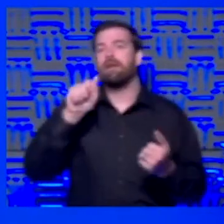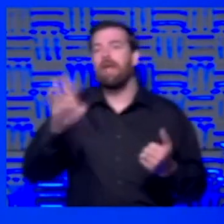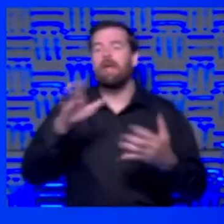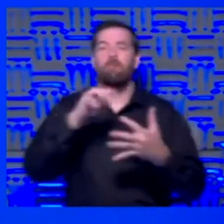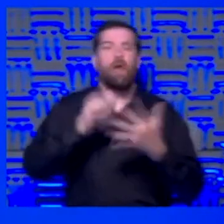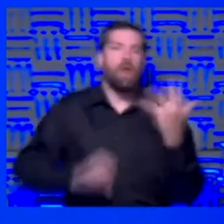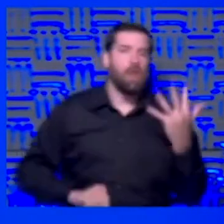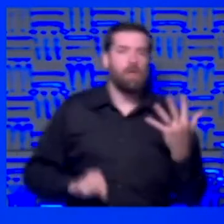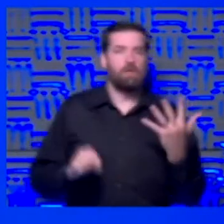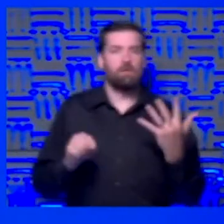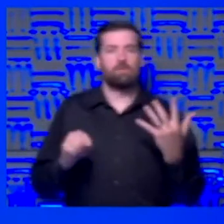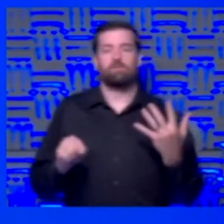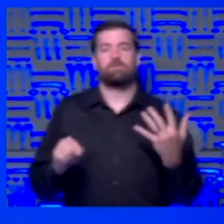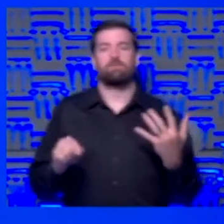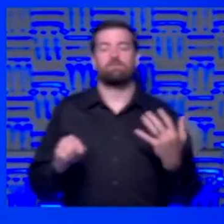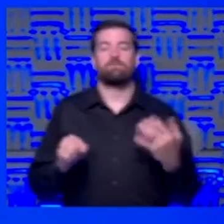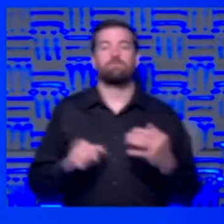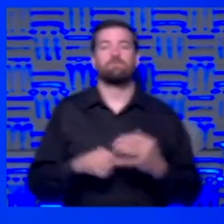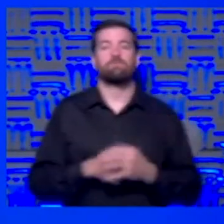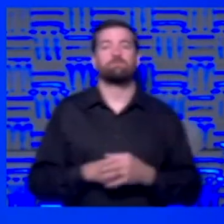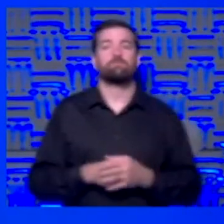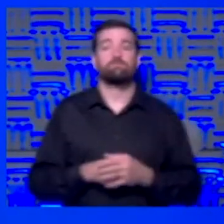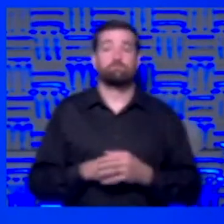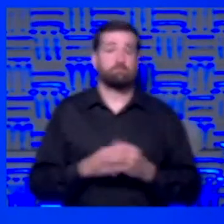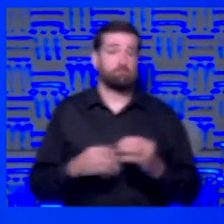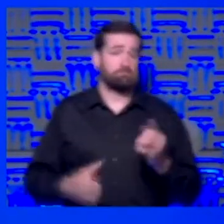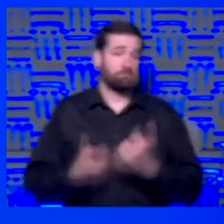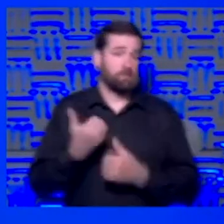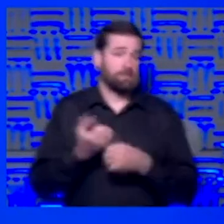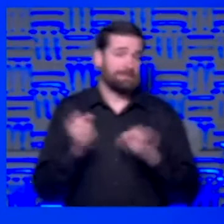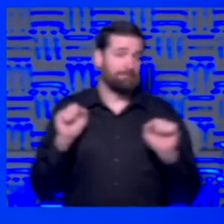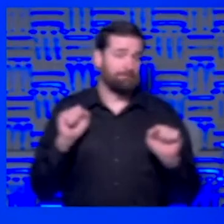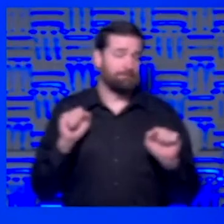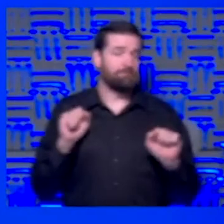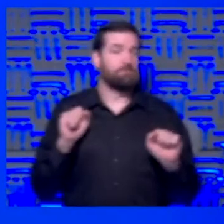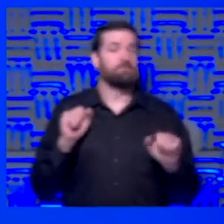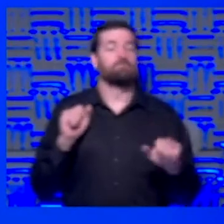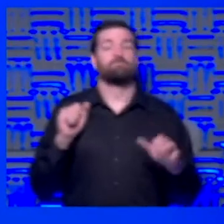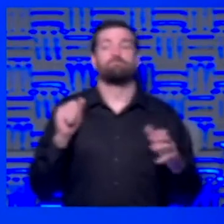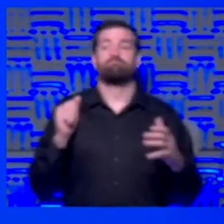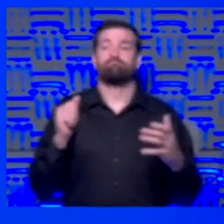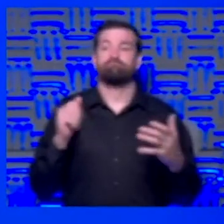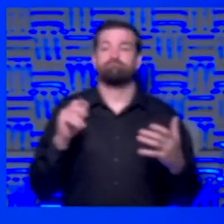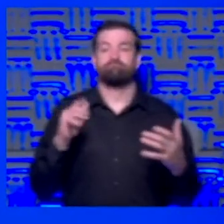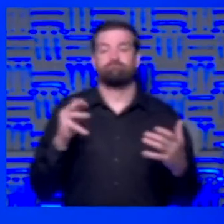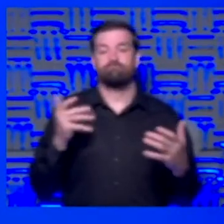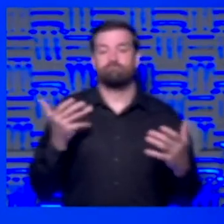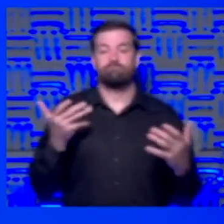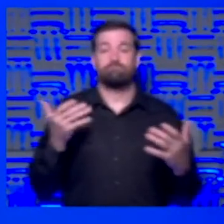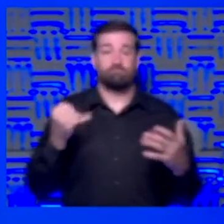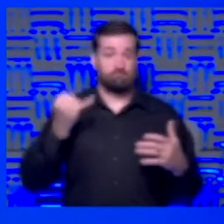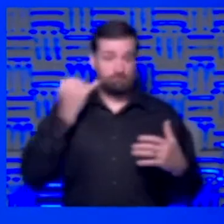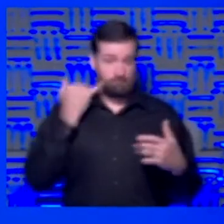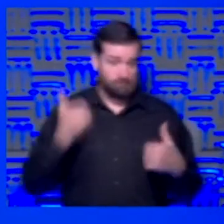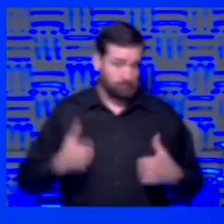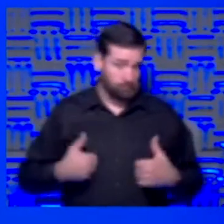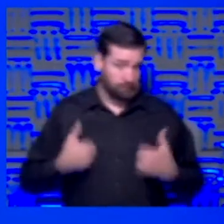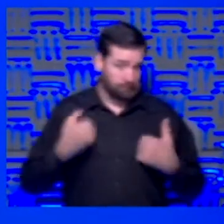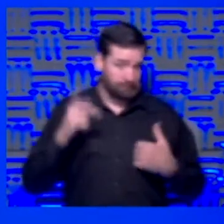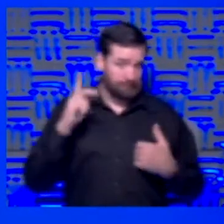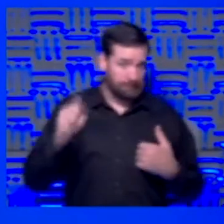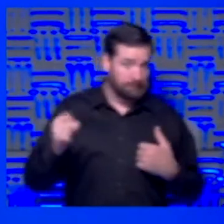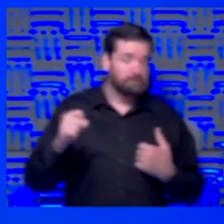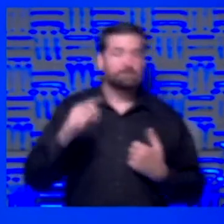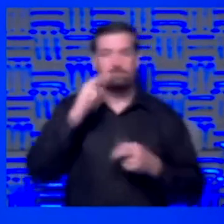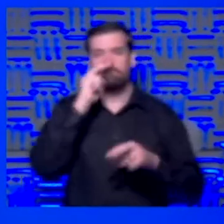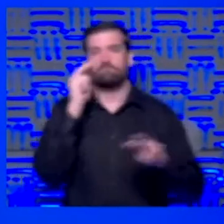whatever, etc. I think the safest thing to do is, again, to continue to, if you live in Kansas, obviously look